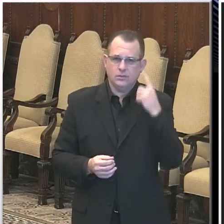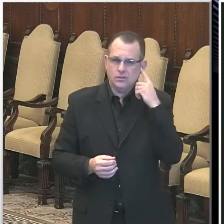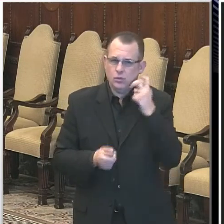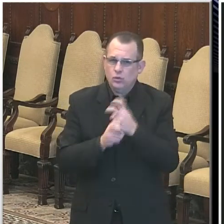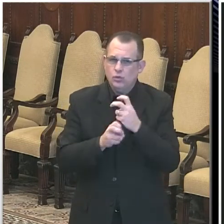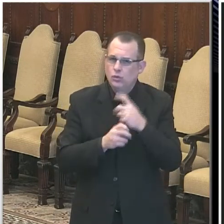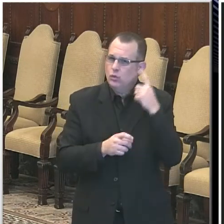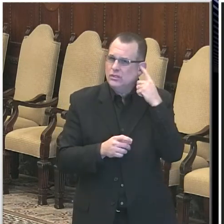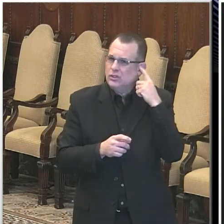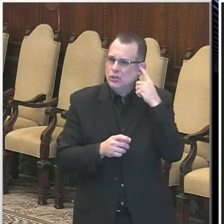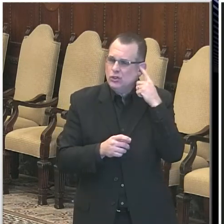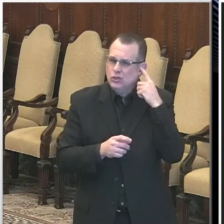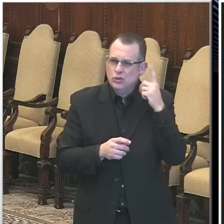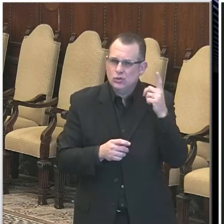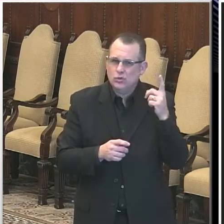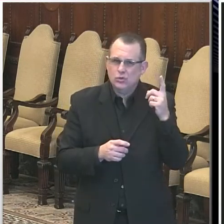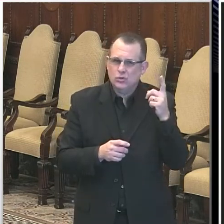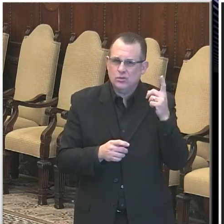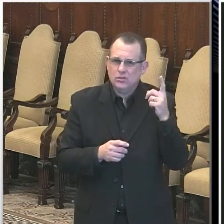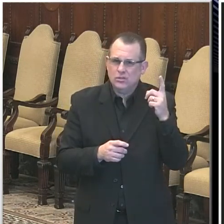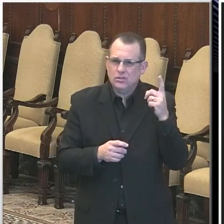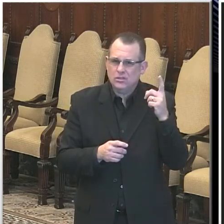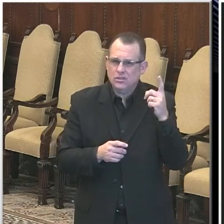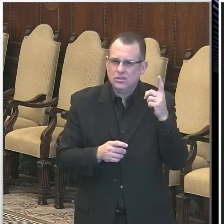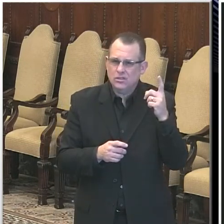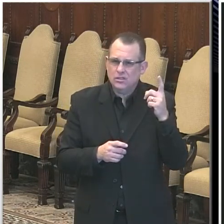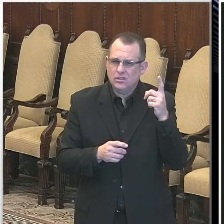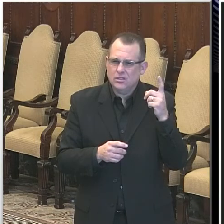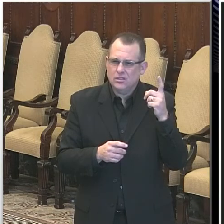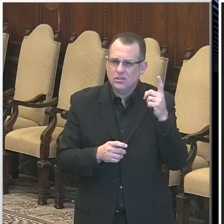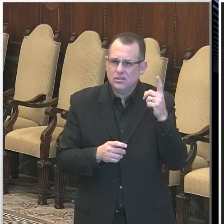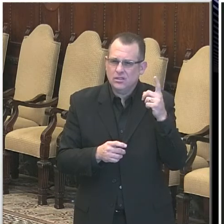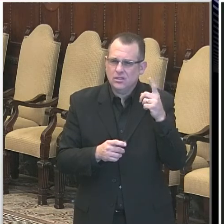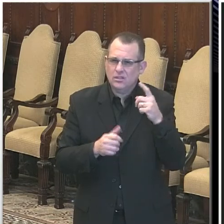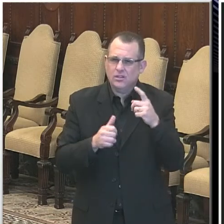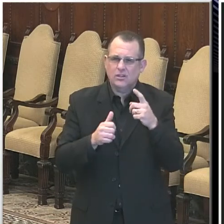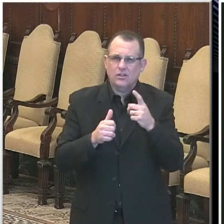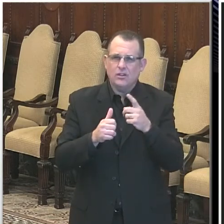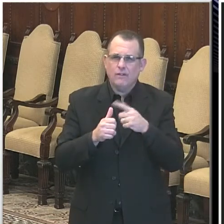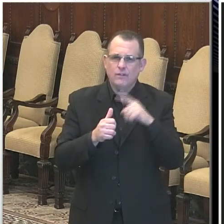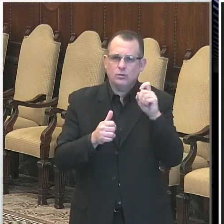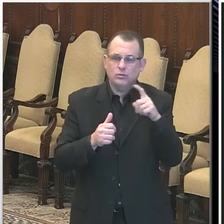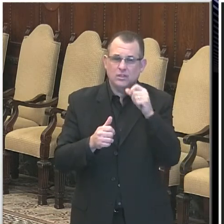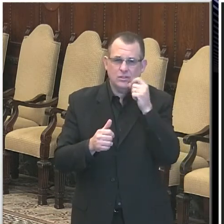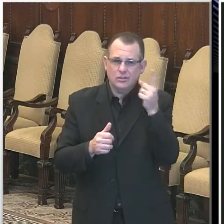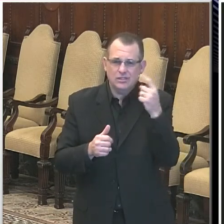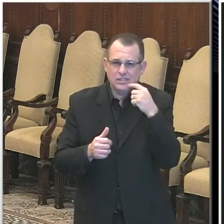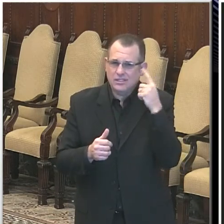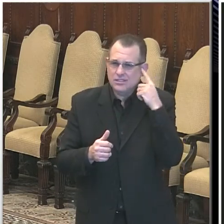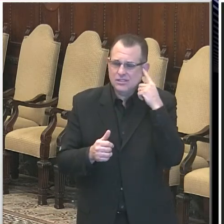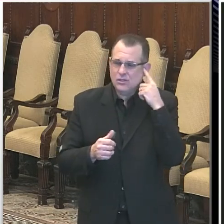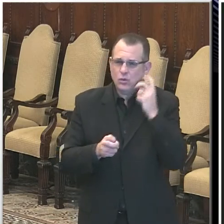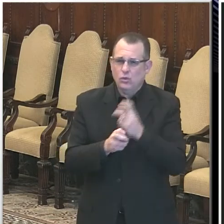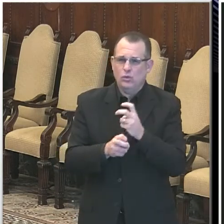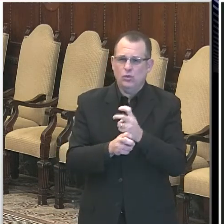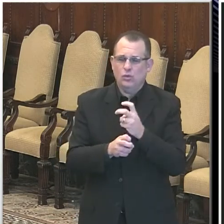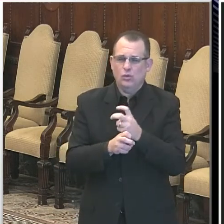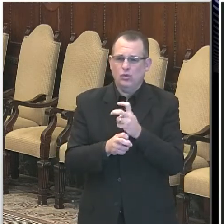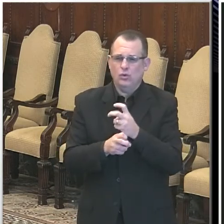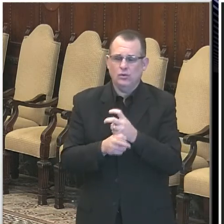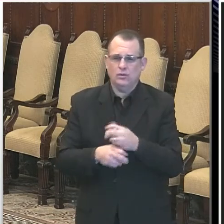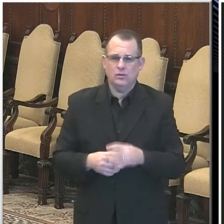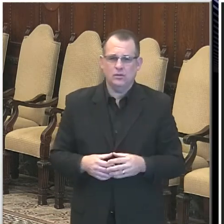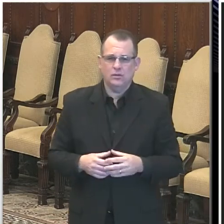wanted to ask the mayor his reaction to that, and is he concerned that businesses could be forced to reopen too